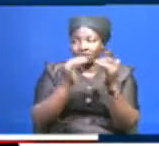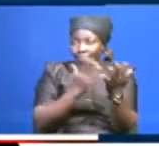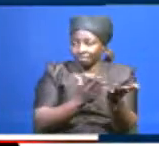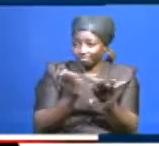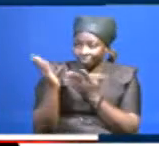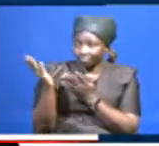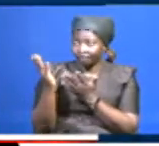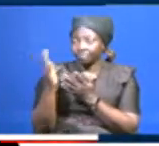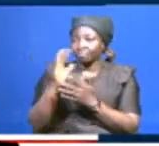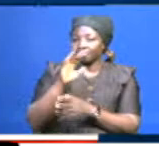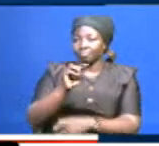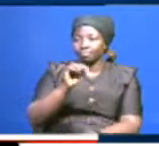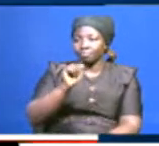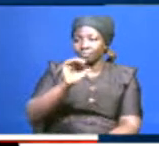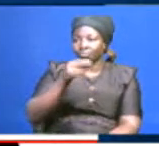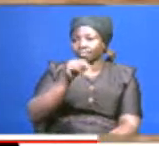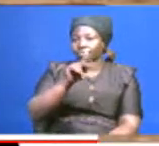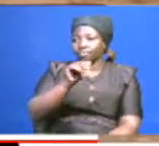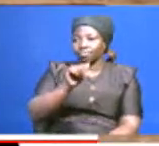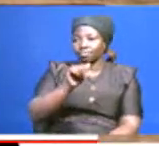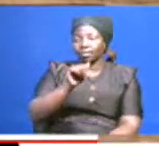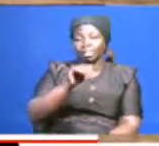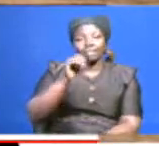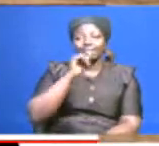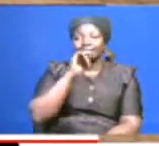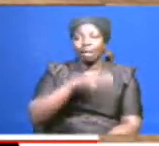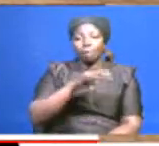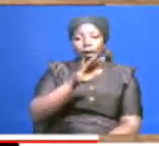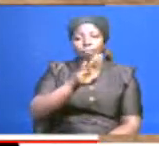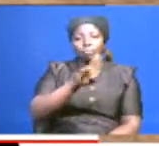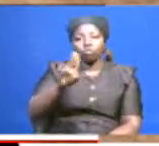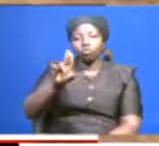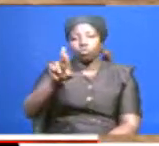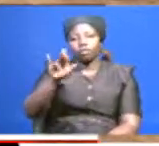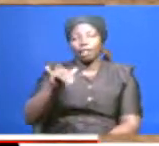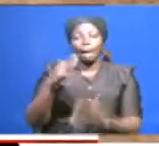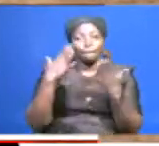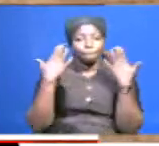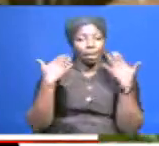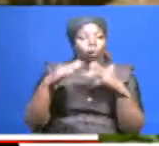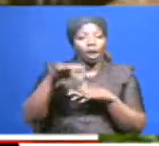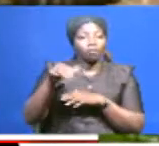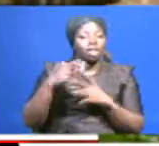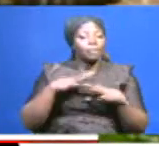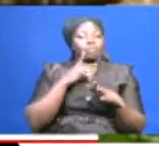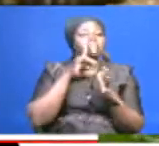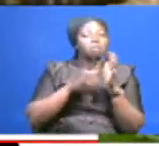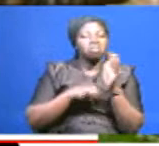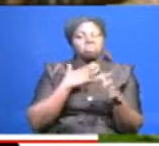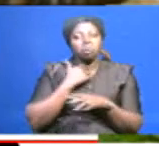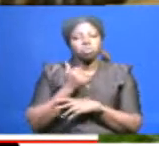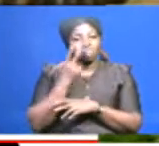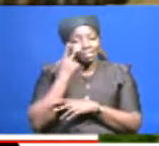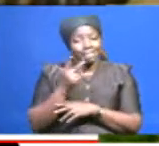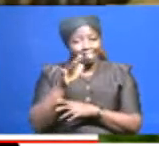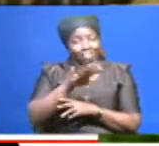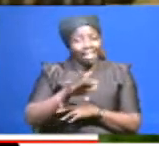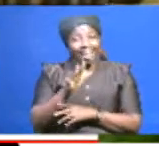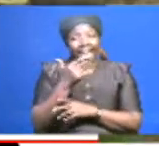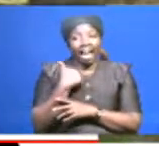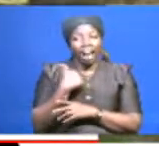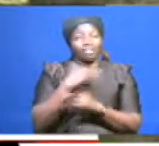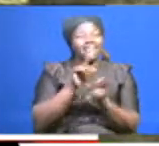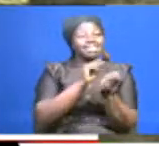Machaka slums in Buri, Meru County. Residents say they would love to see the area undergo a facelift, but the